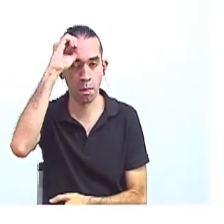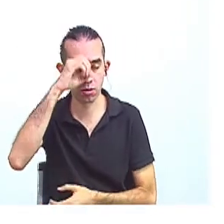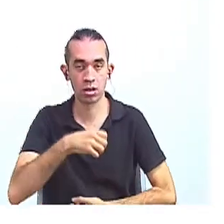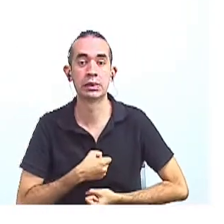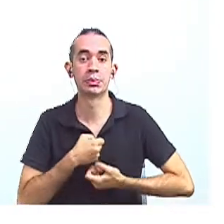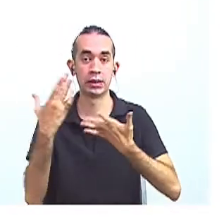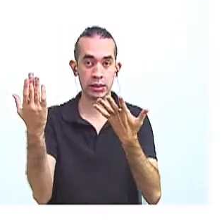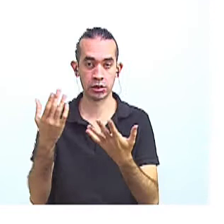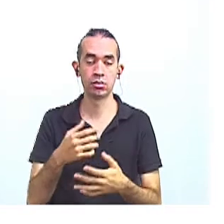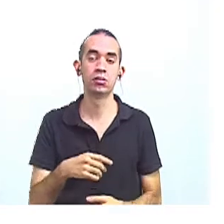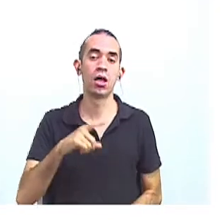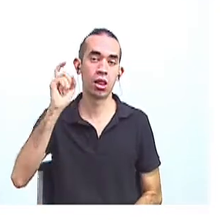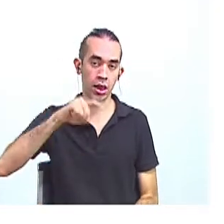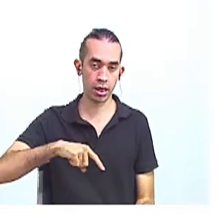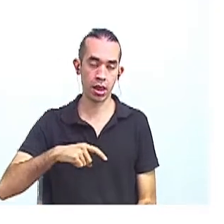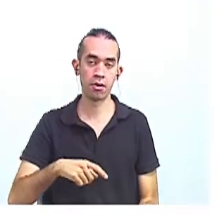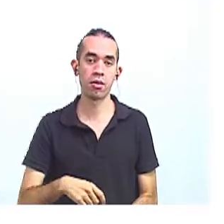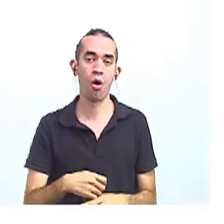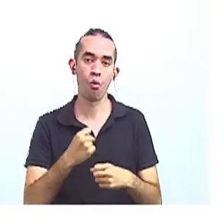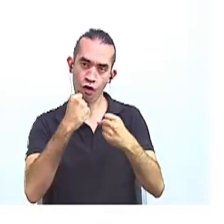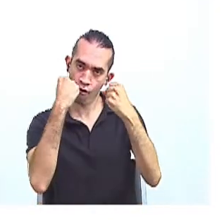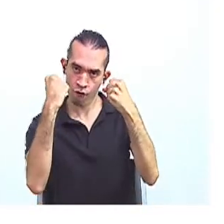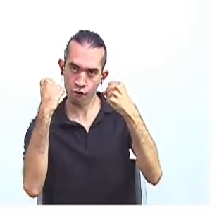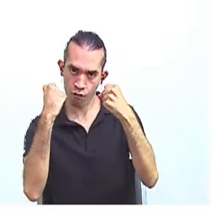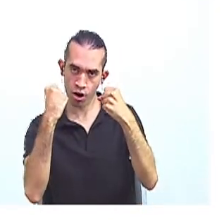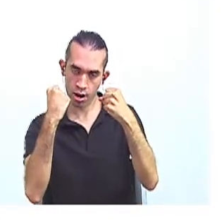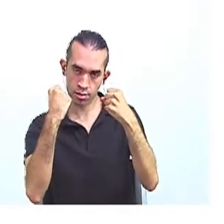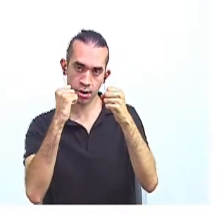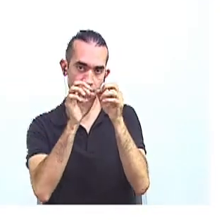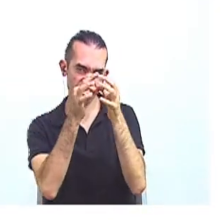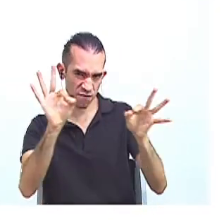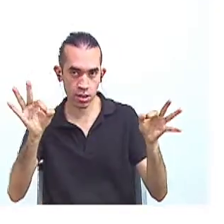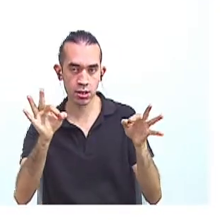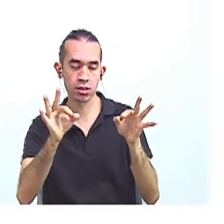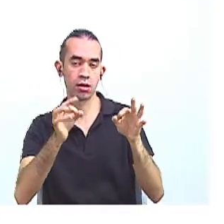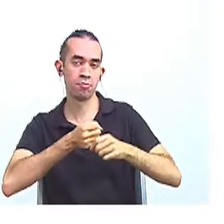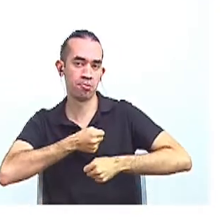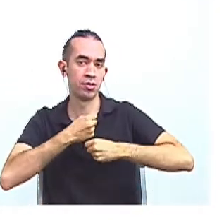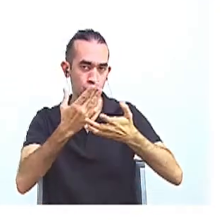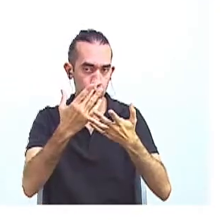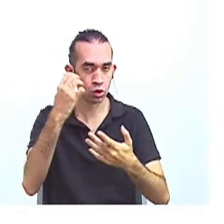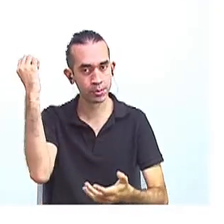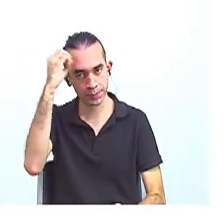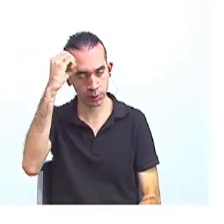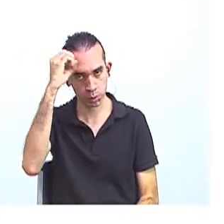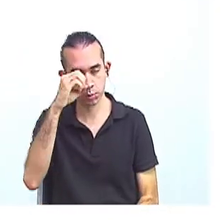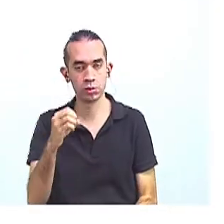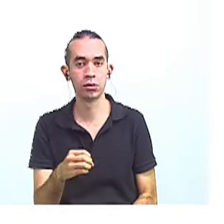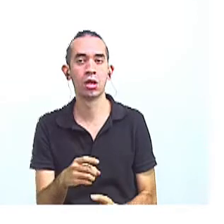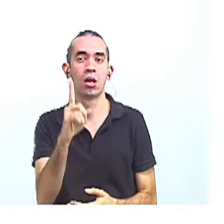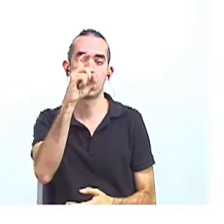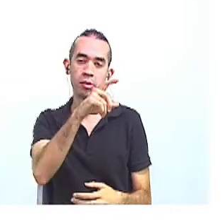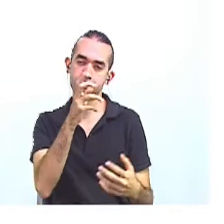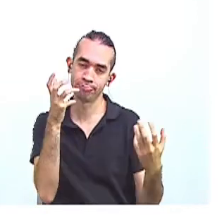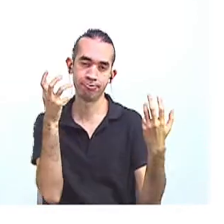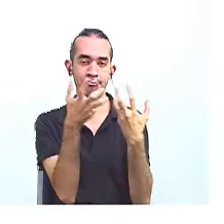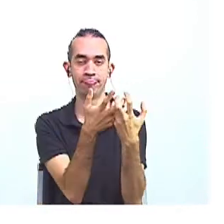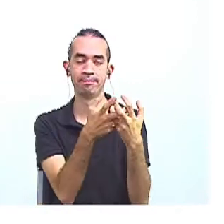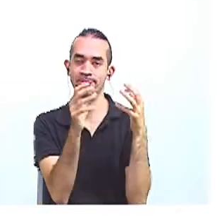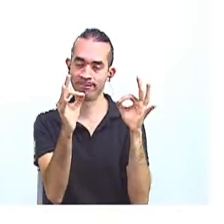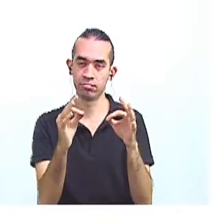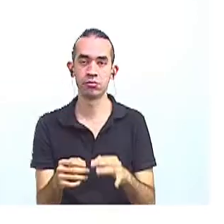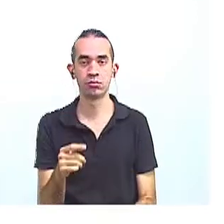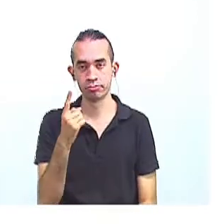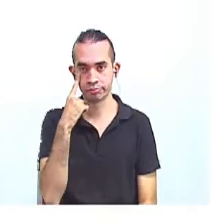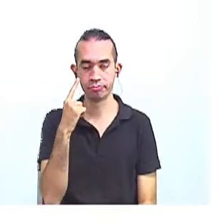need to consider the strength of our claims, the strength of our opinion, and choose the best expression. Let's see